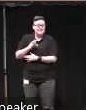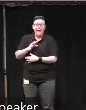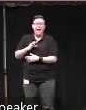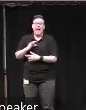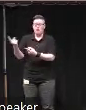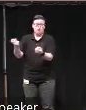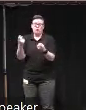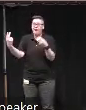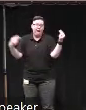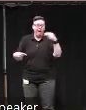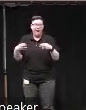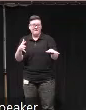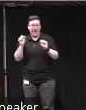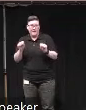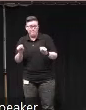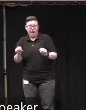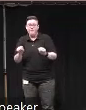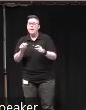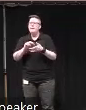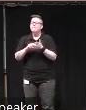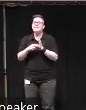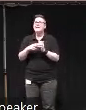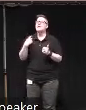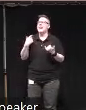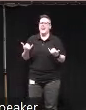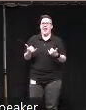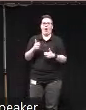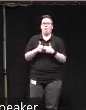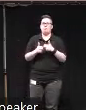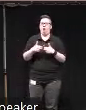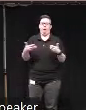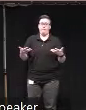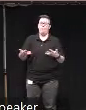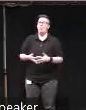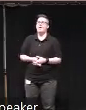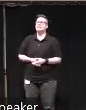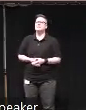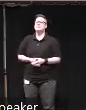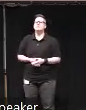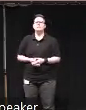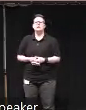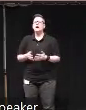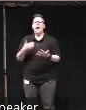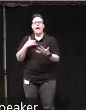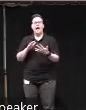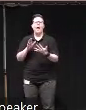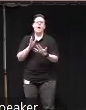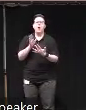as quickly as possible, we are beginning to have issues in relation to having mid-level and